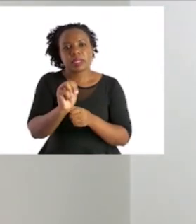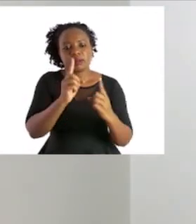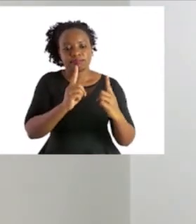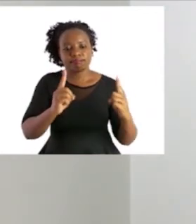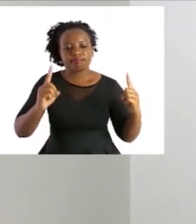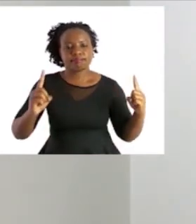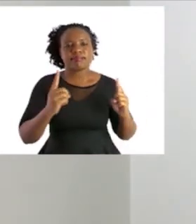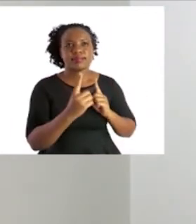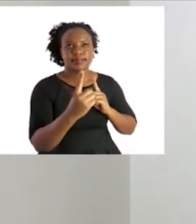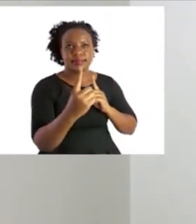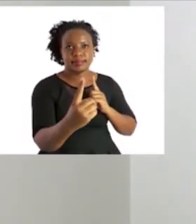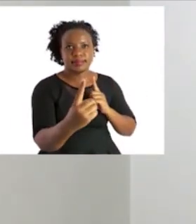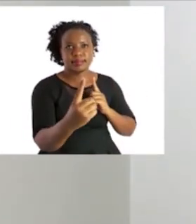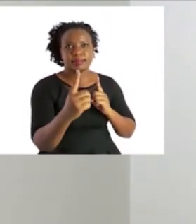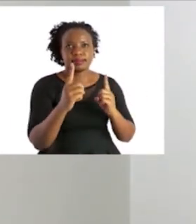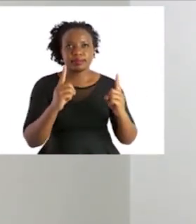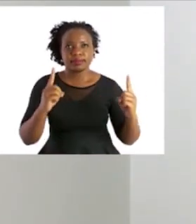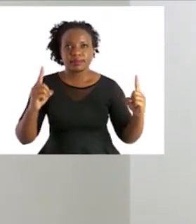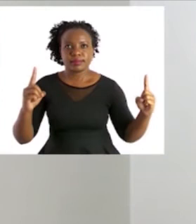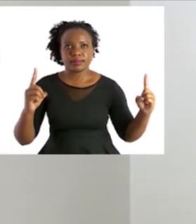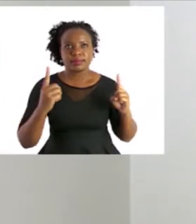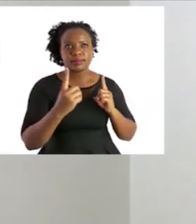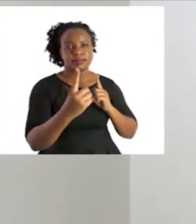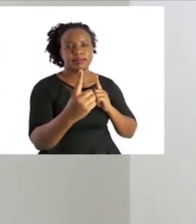meter social distance.